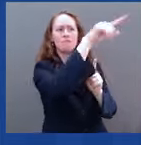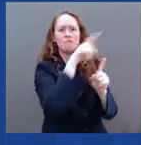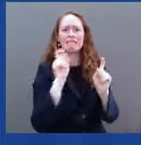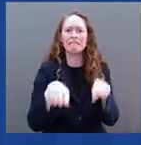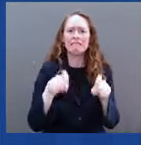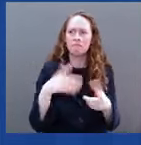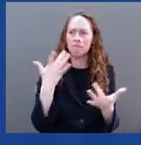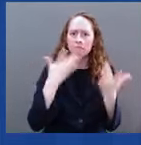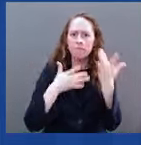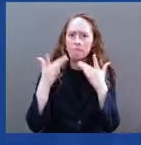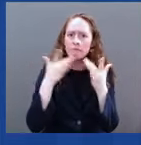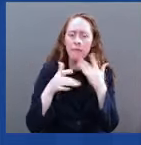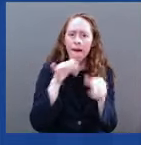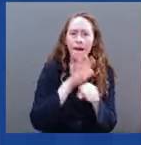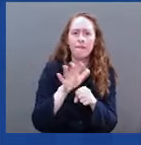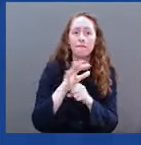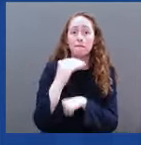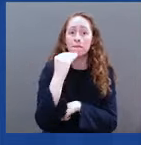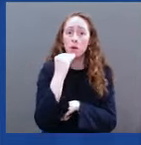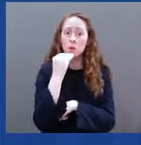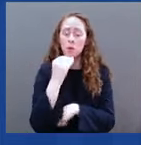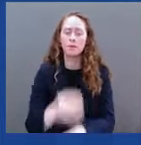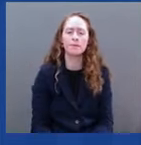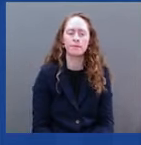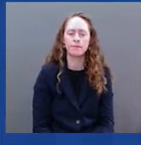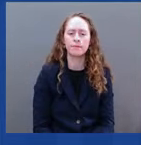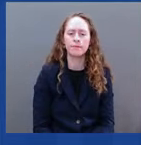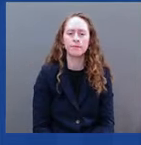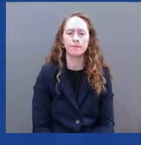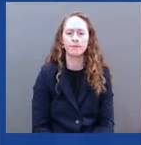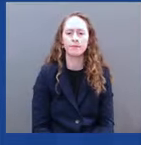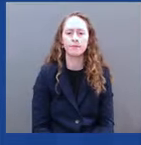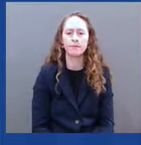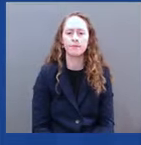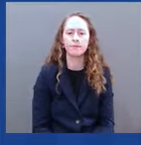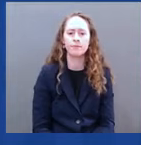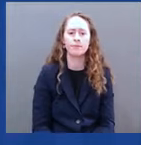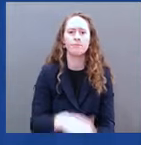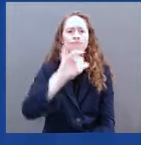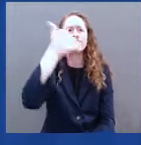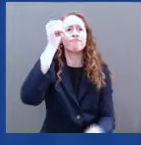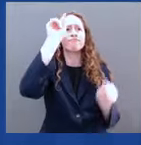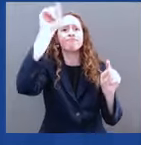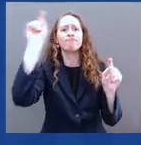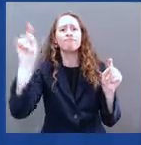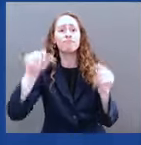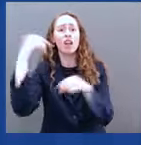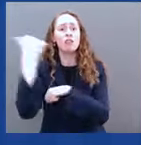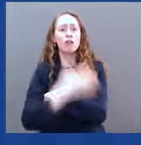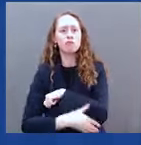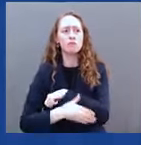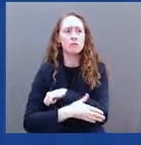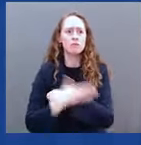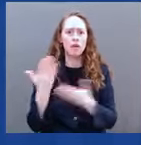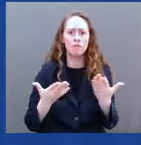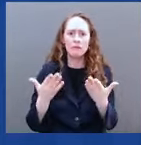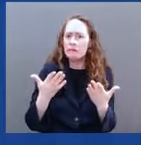European countries and everyone else to end trade restrictions on